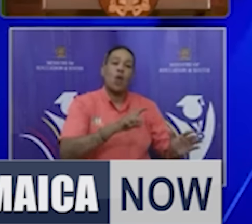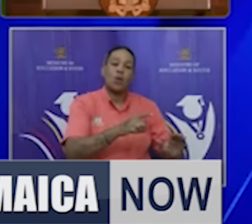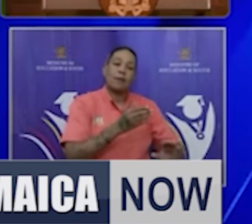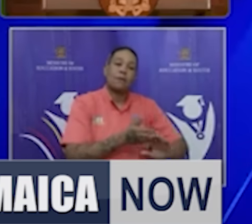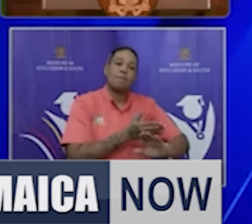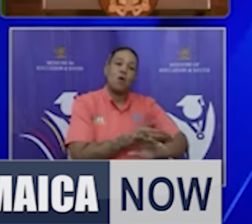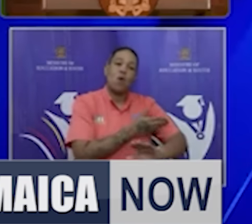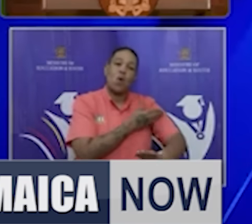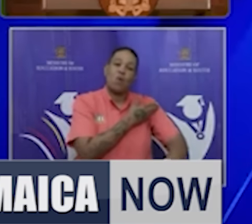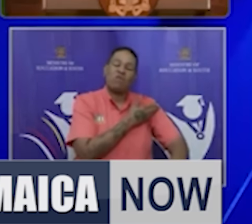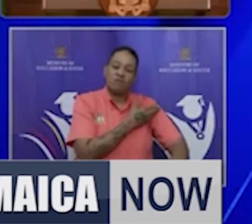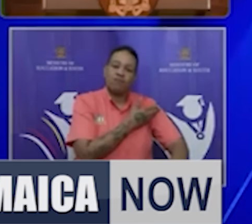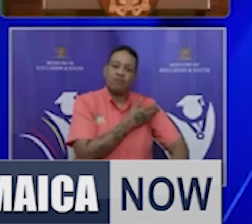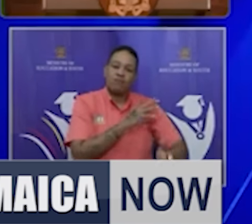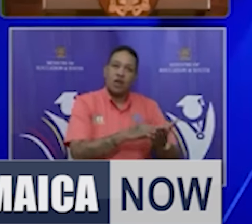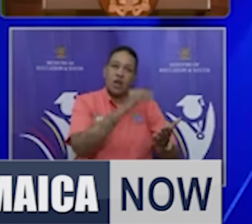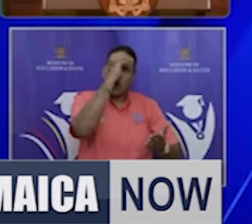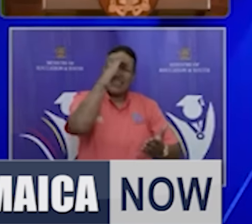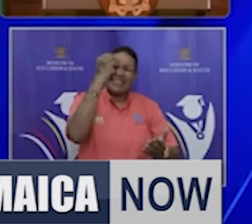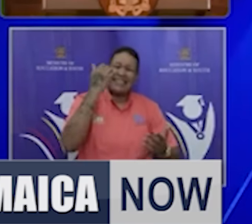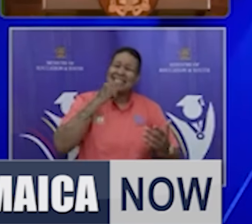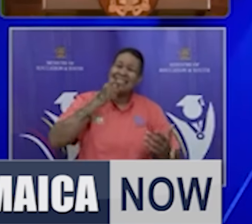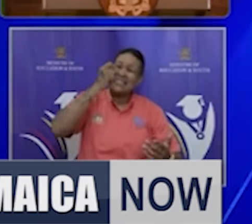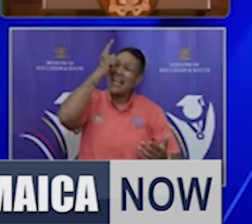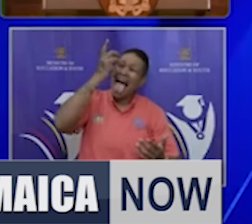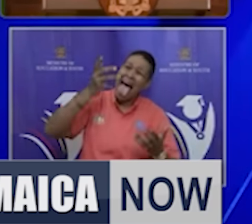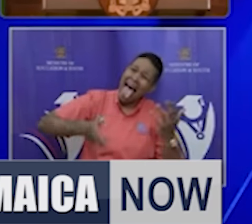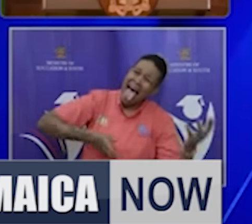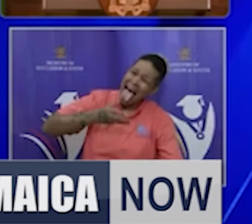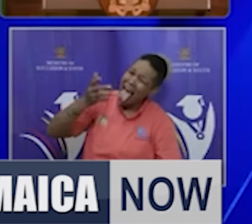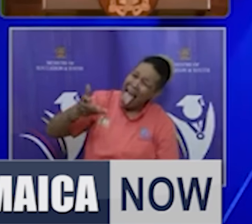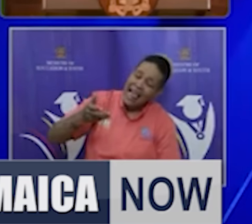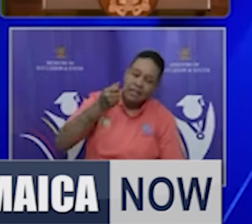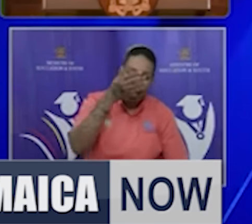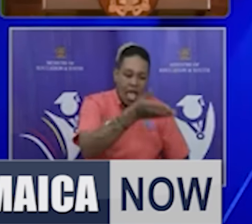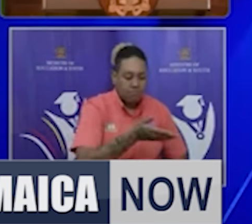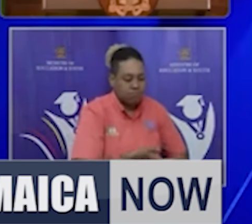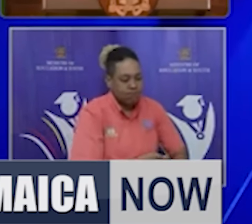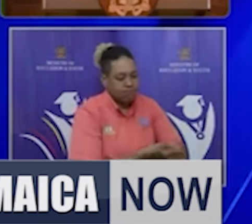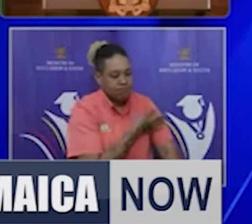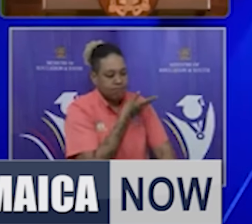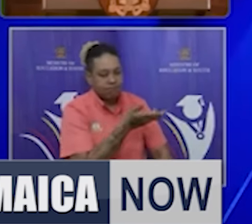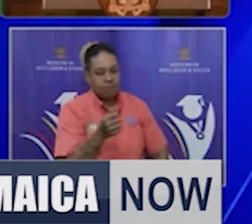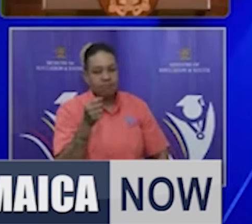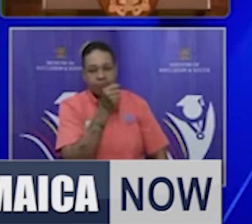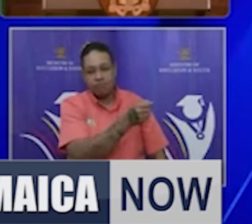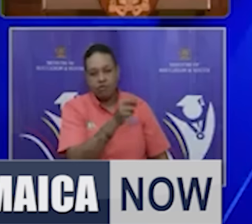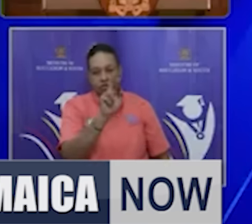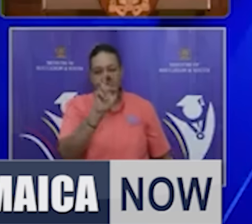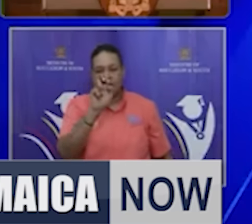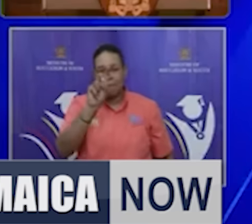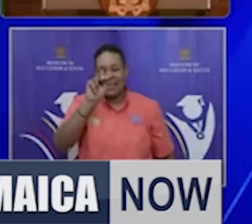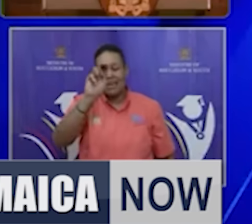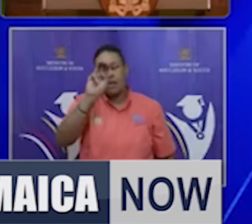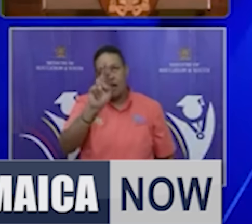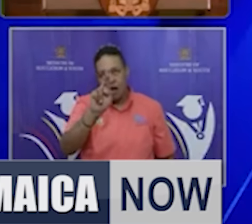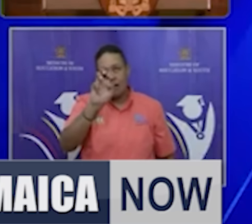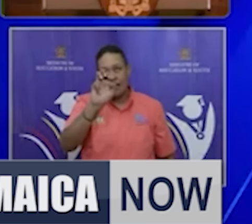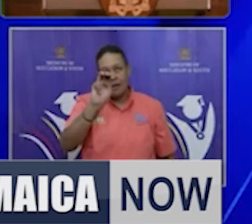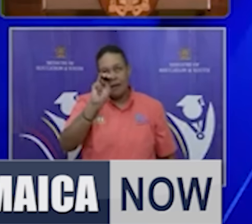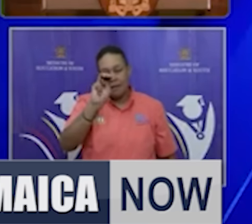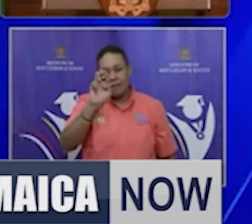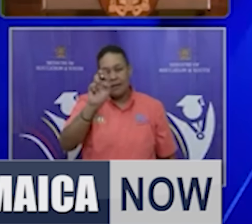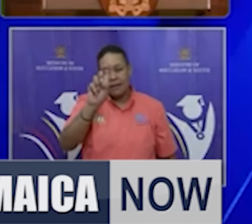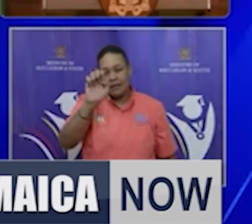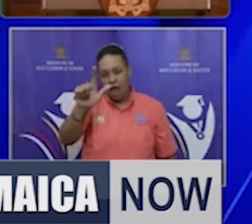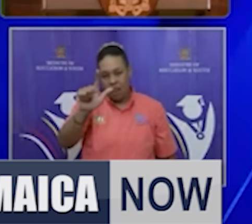to remediate the learning challenges they are experiencing. Individual learning plans will be developed